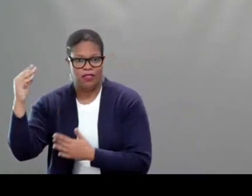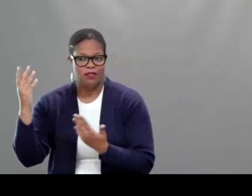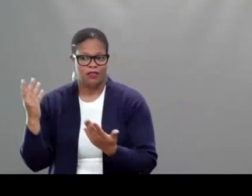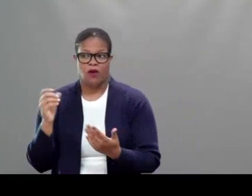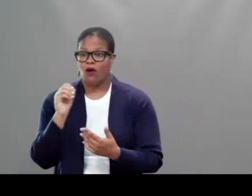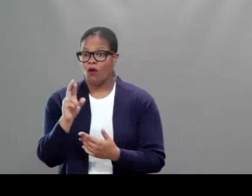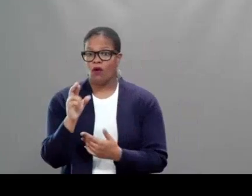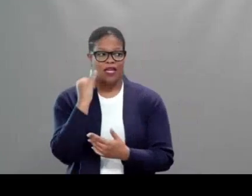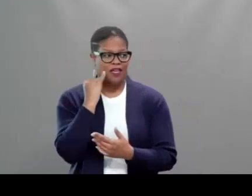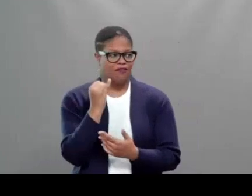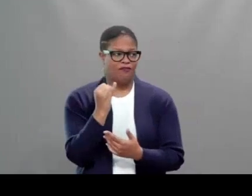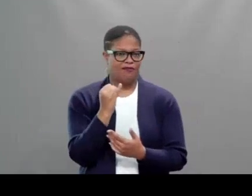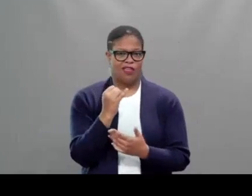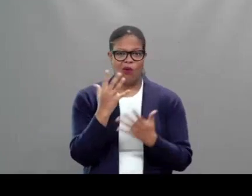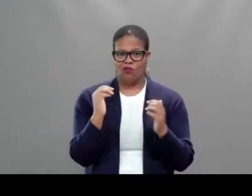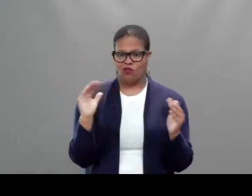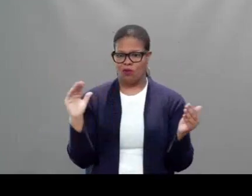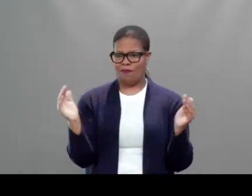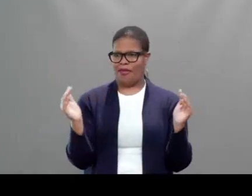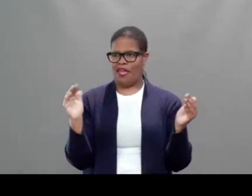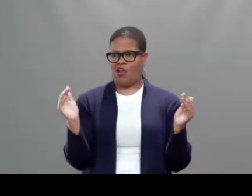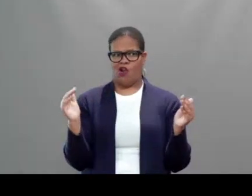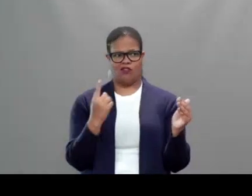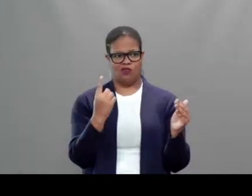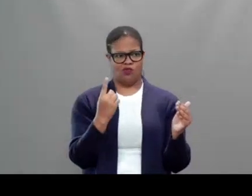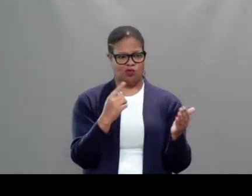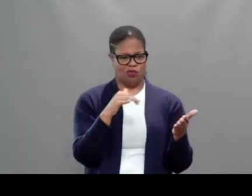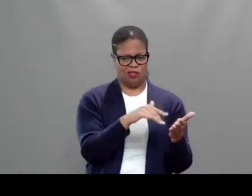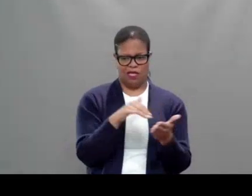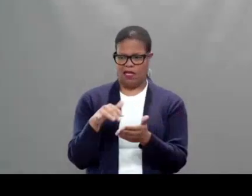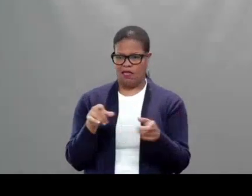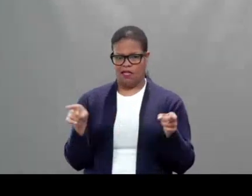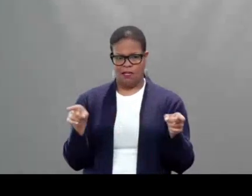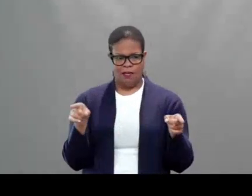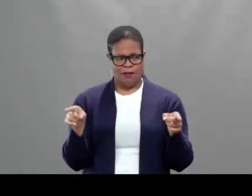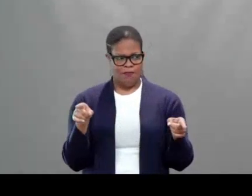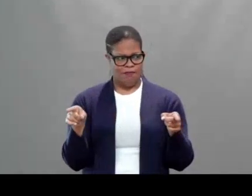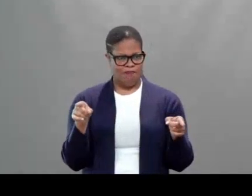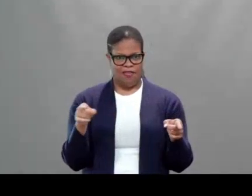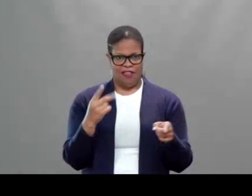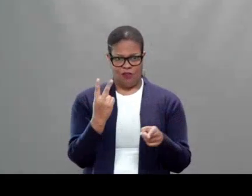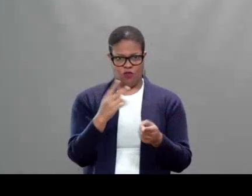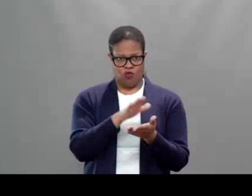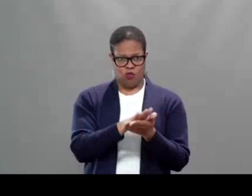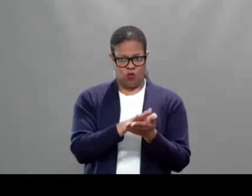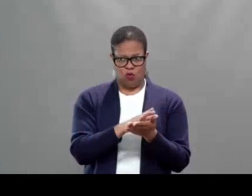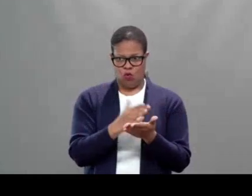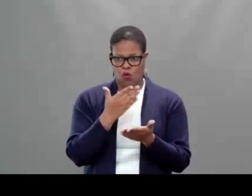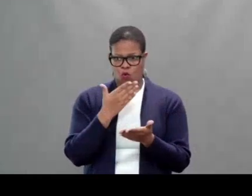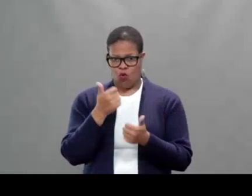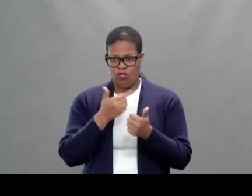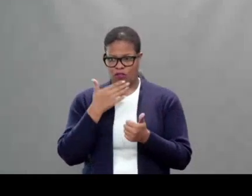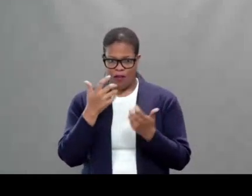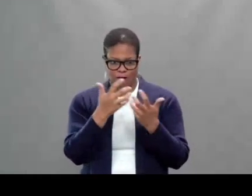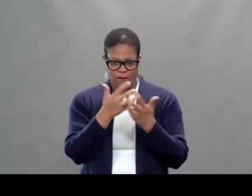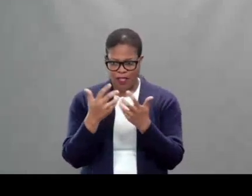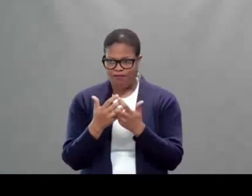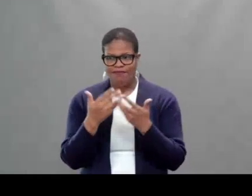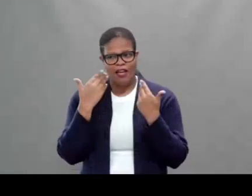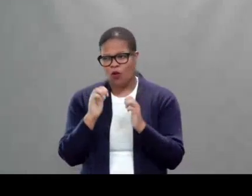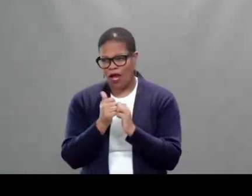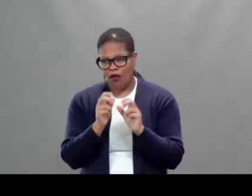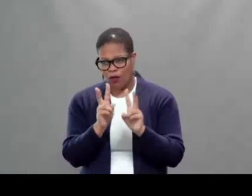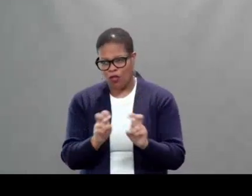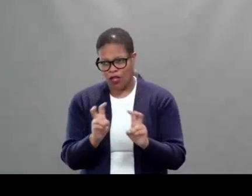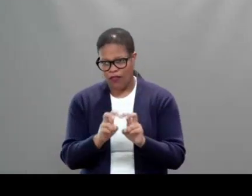Morganton, or if they'll want to compare the two studies at the two schools. So I'm not sure how they'll look at